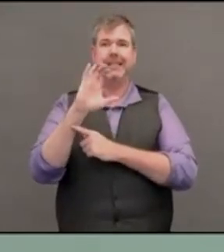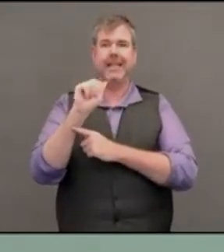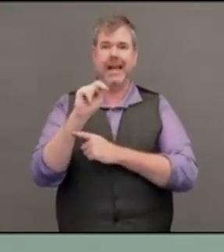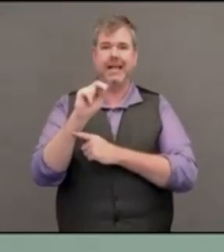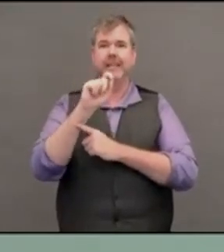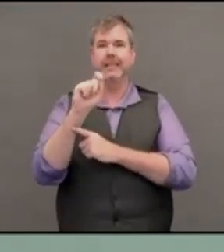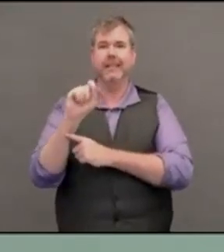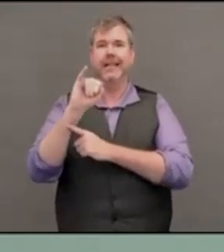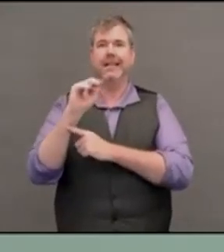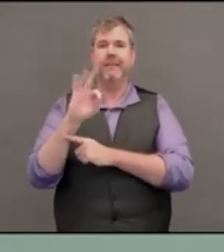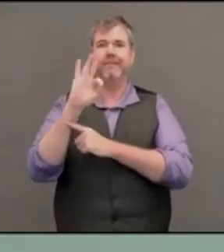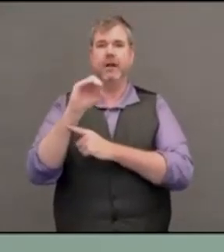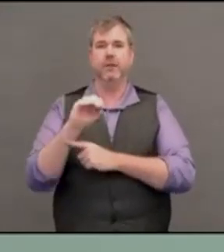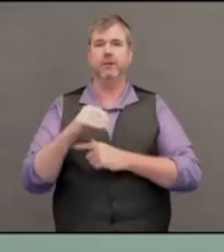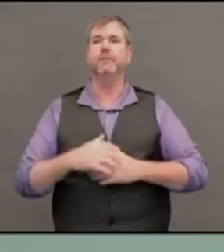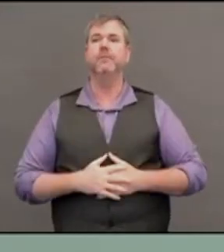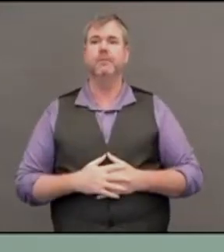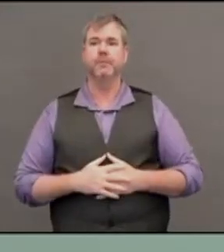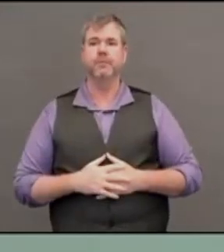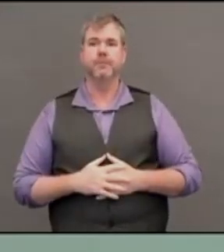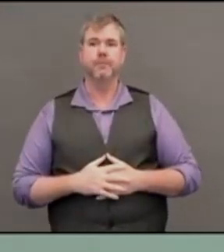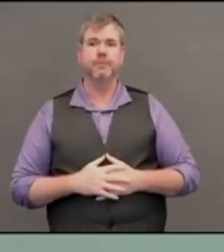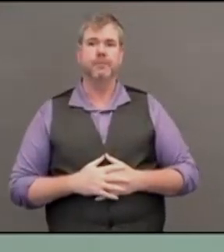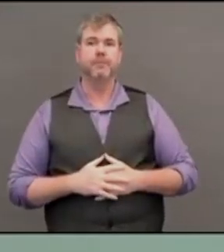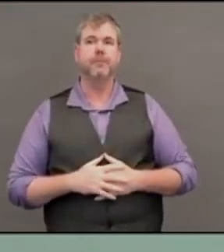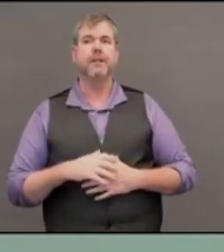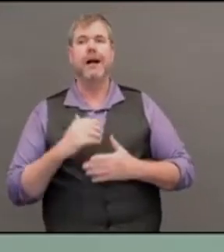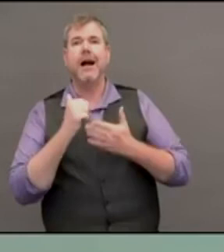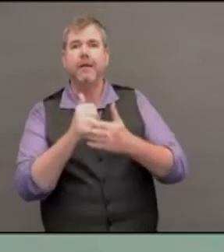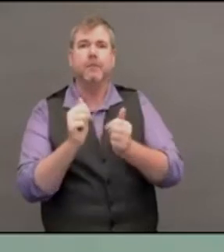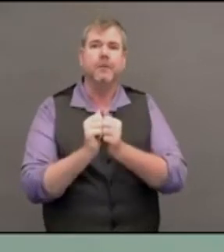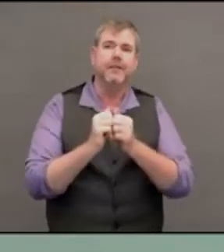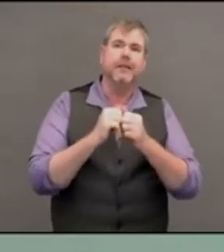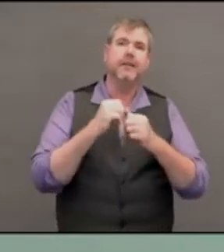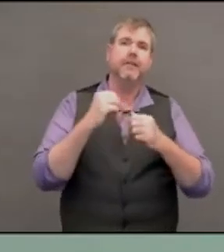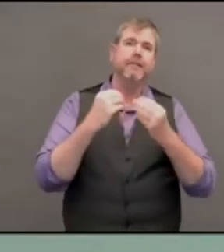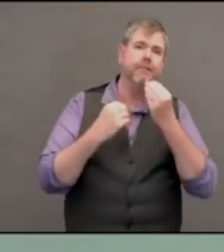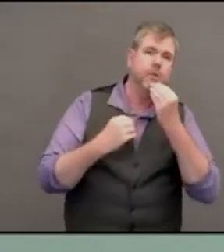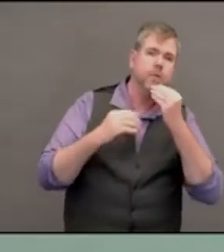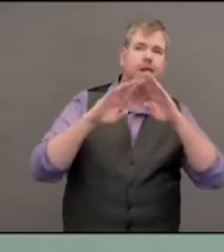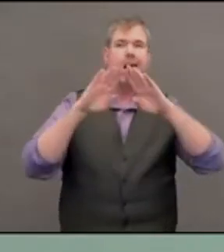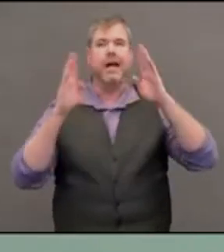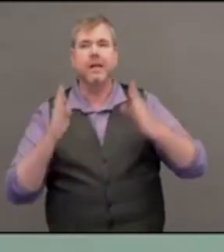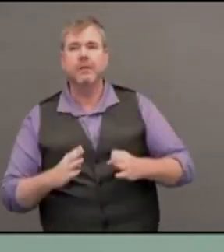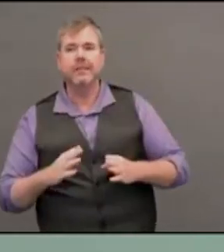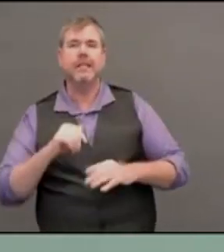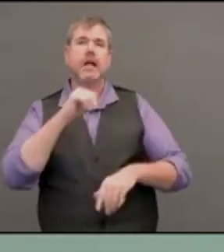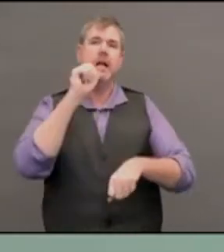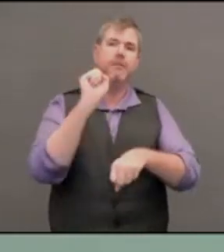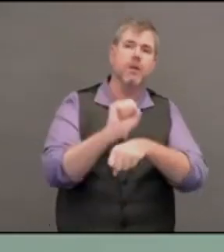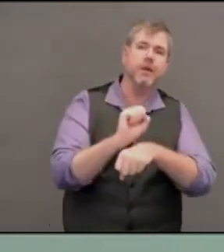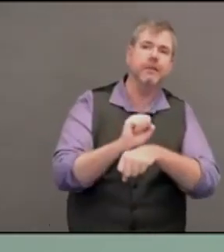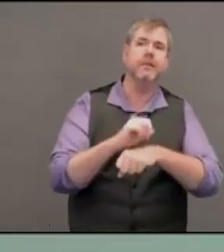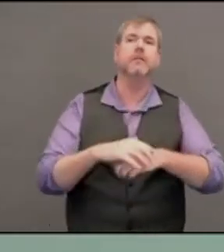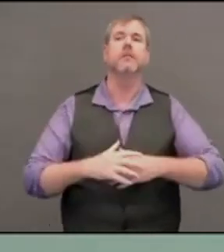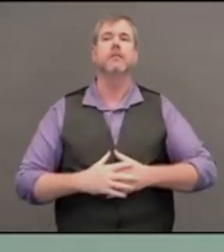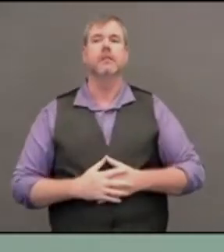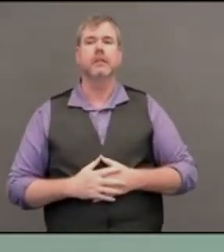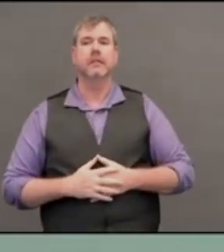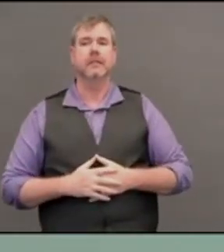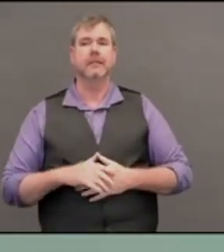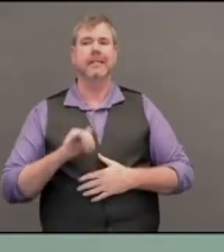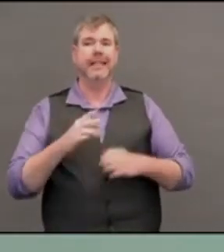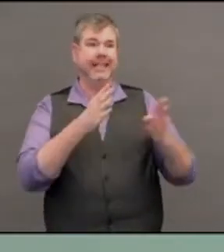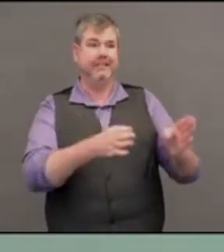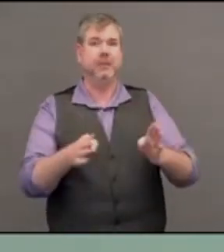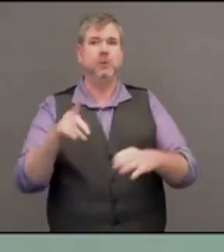food, housing, or unemployment, because we understand, this pandemic has hit hard to everyone, so the individual needs of the employees are important as